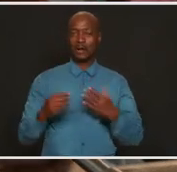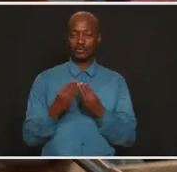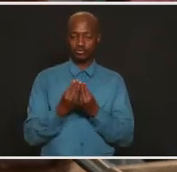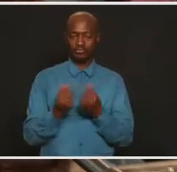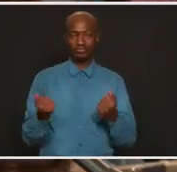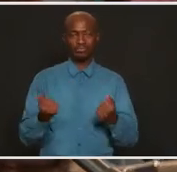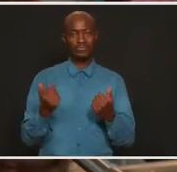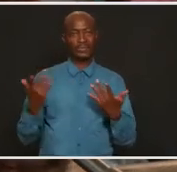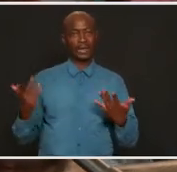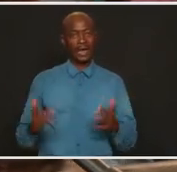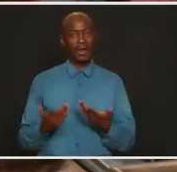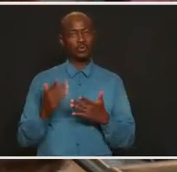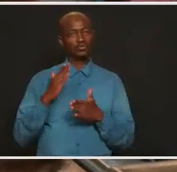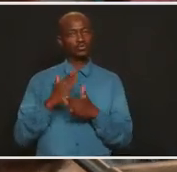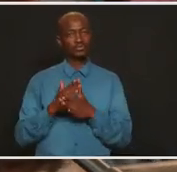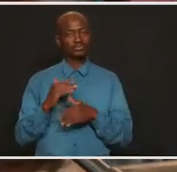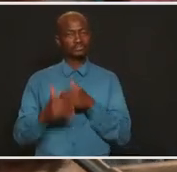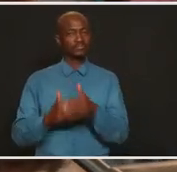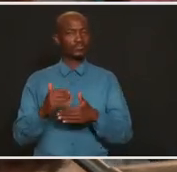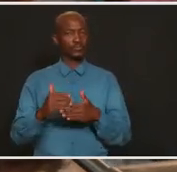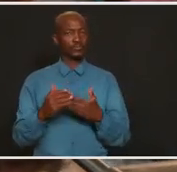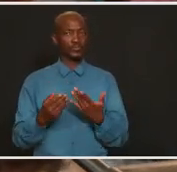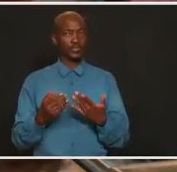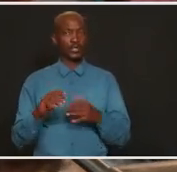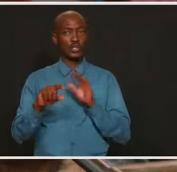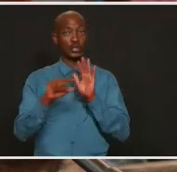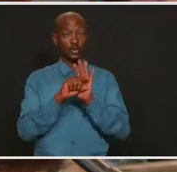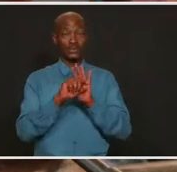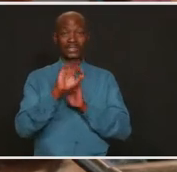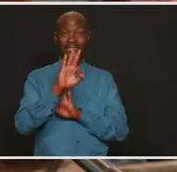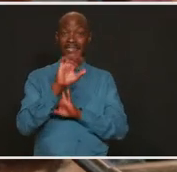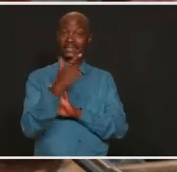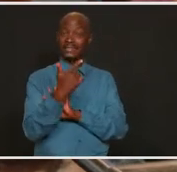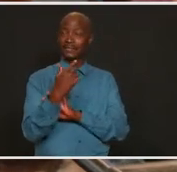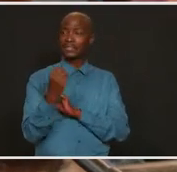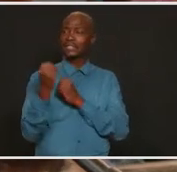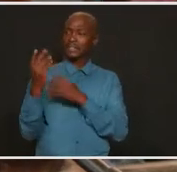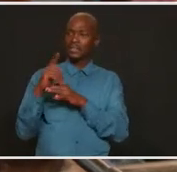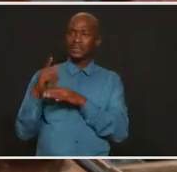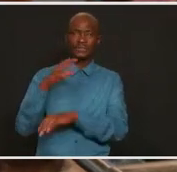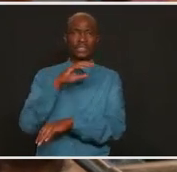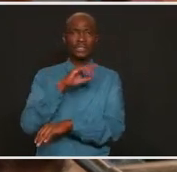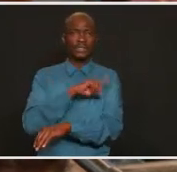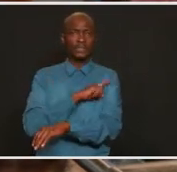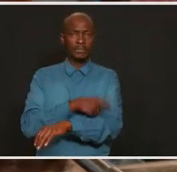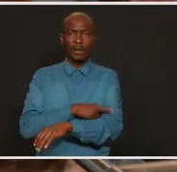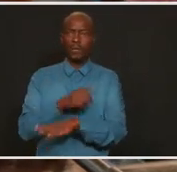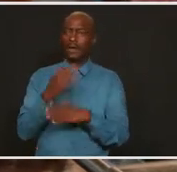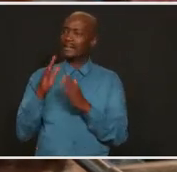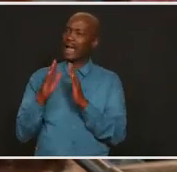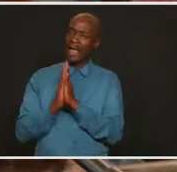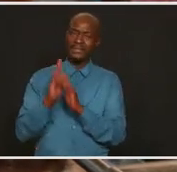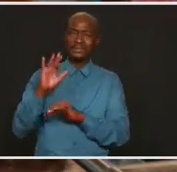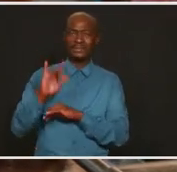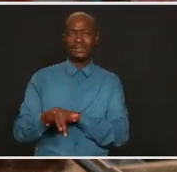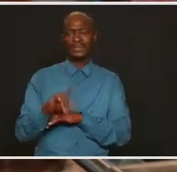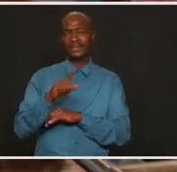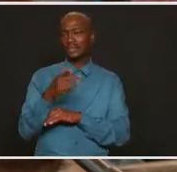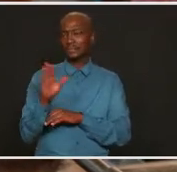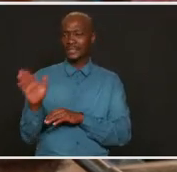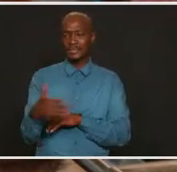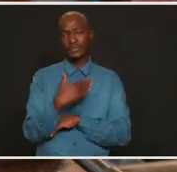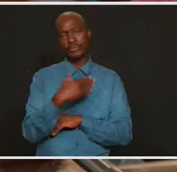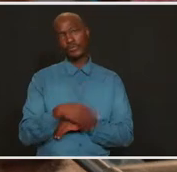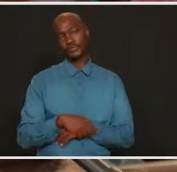without revealing what those regulations are Clause 37 gives the power to do this and I ask that it be removed